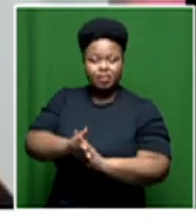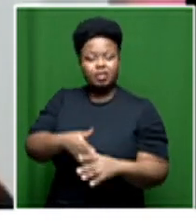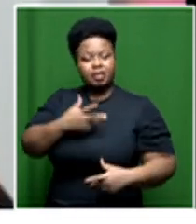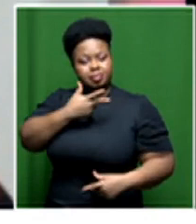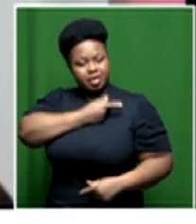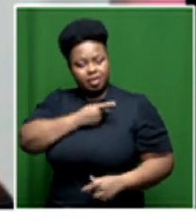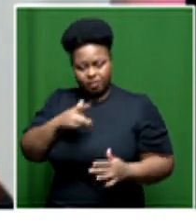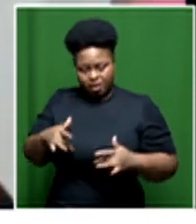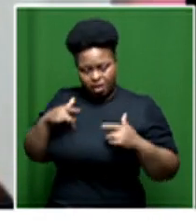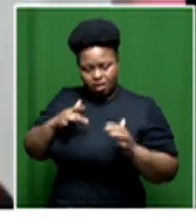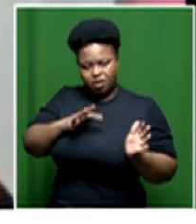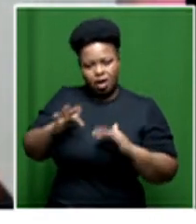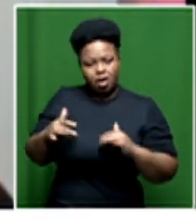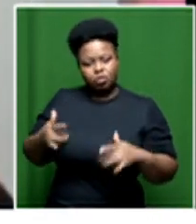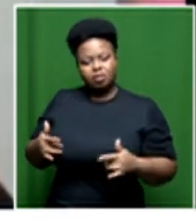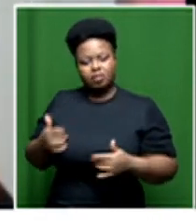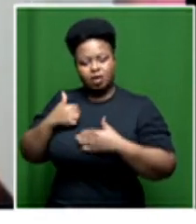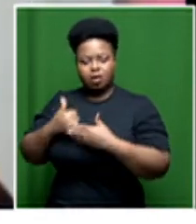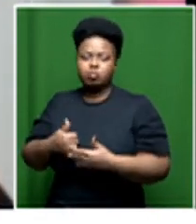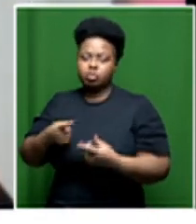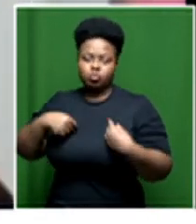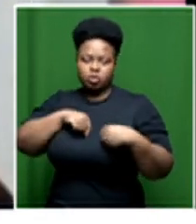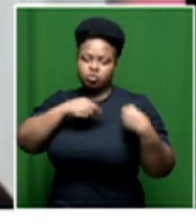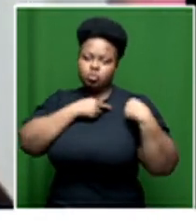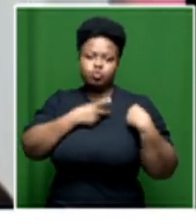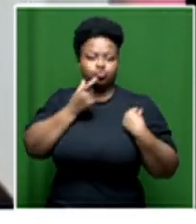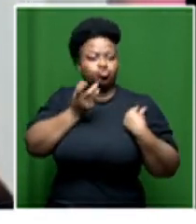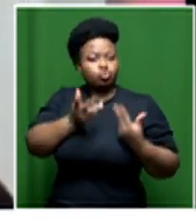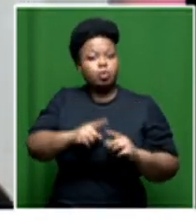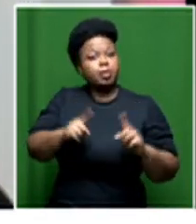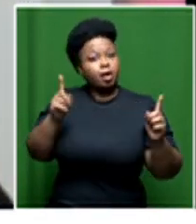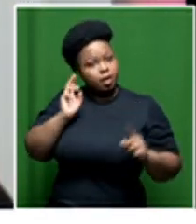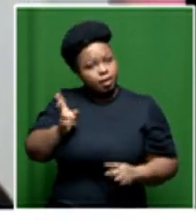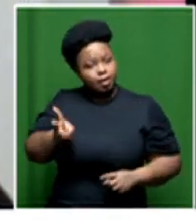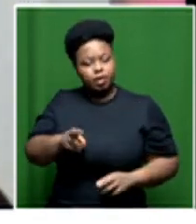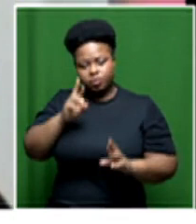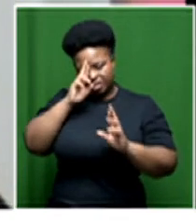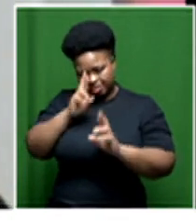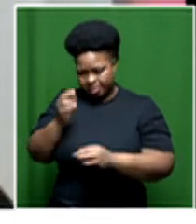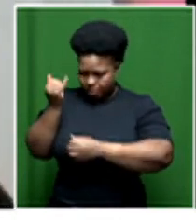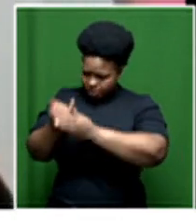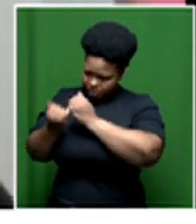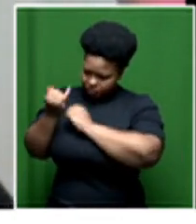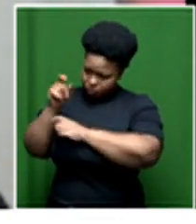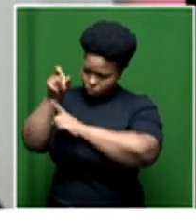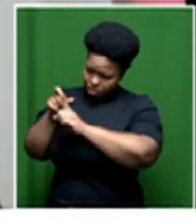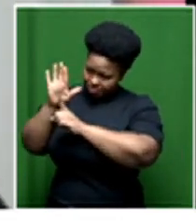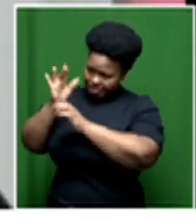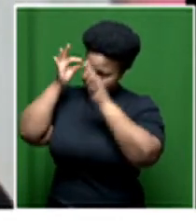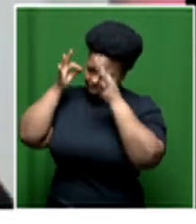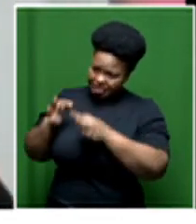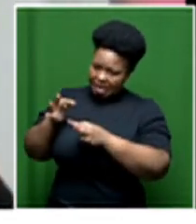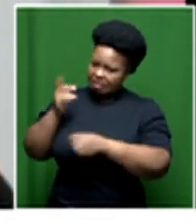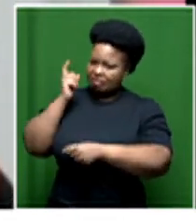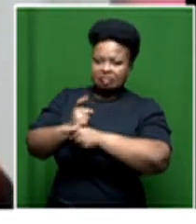vaccine in their lives and their survival. So we'll have to do that, but we will also respect the individual decisions not